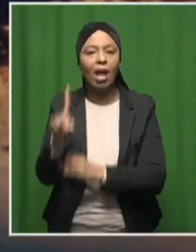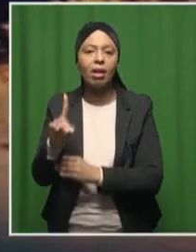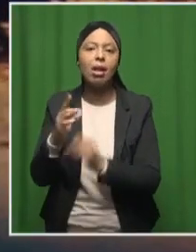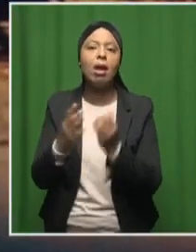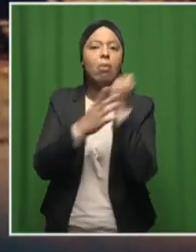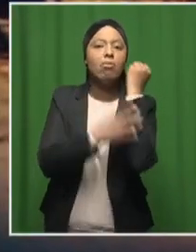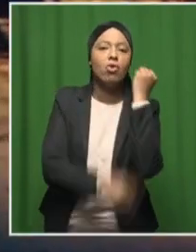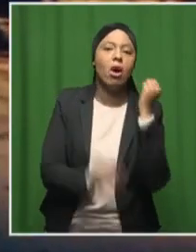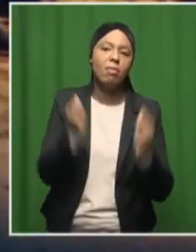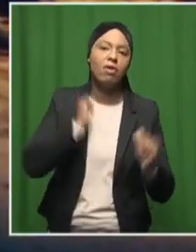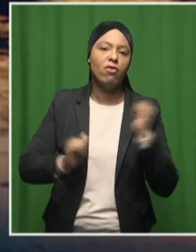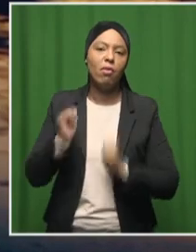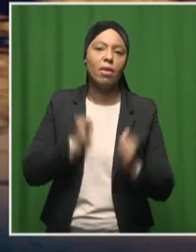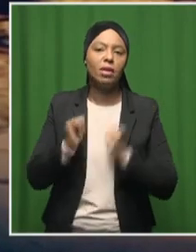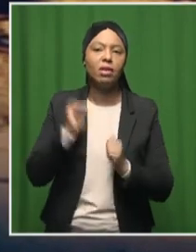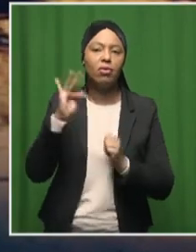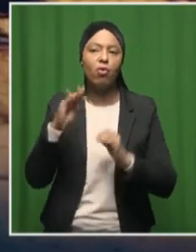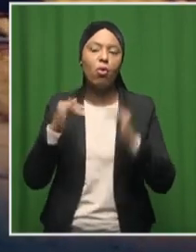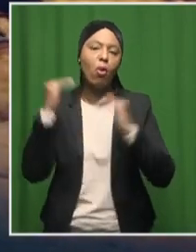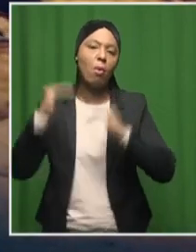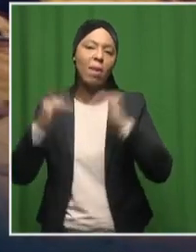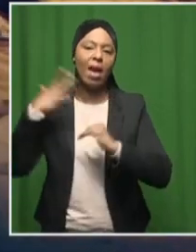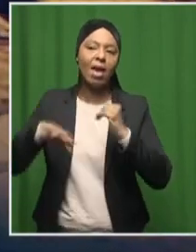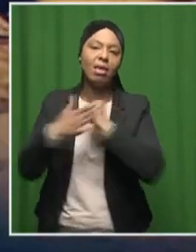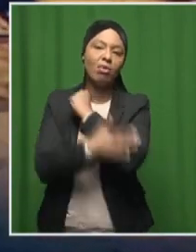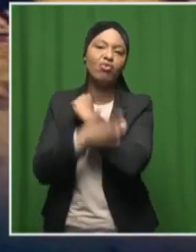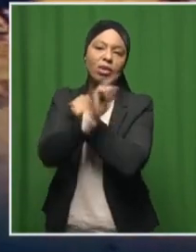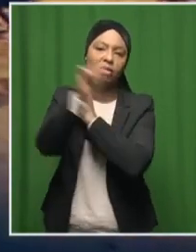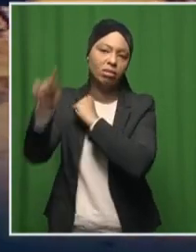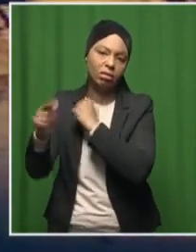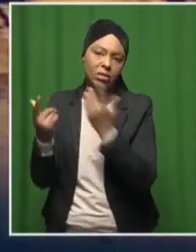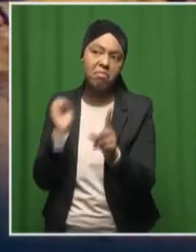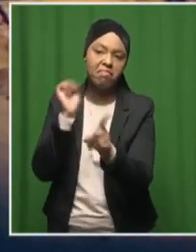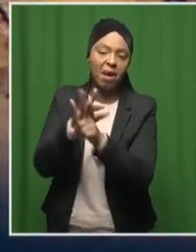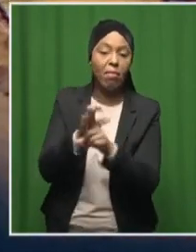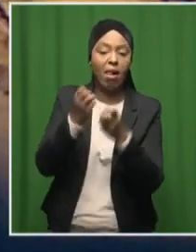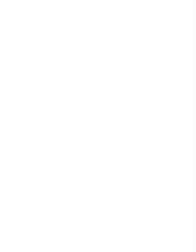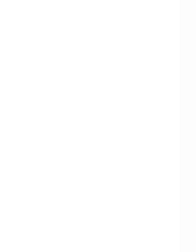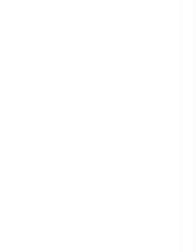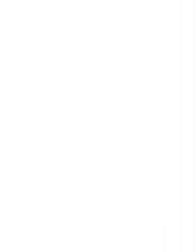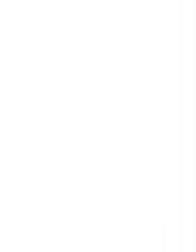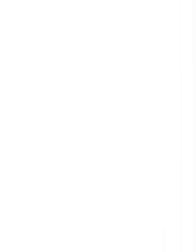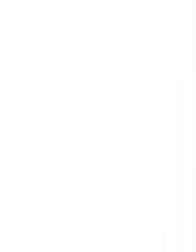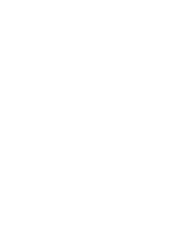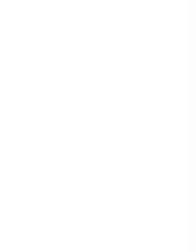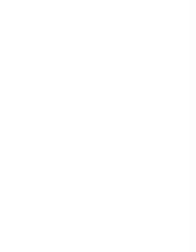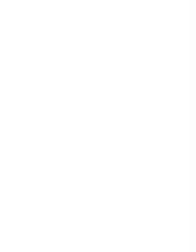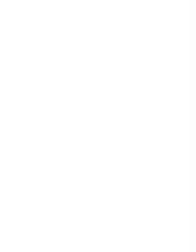performance against major global currencies and what could have caused it, and I think a few good reasons given there.